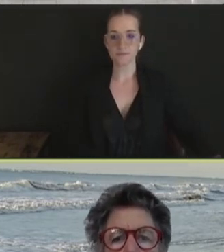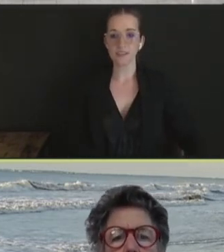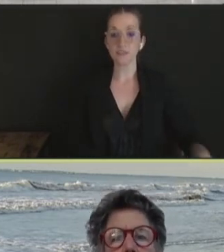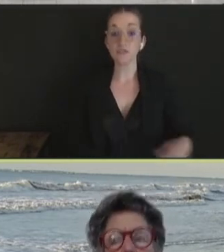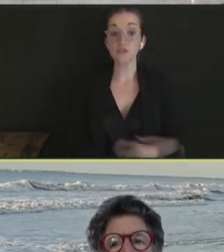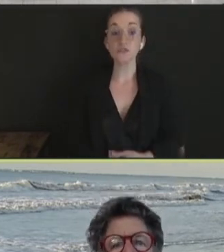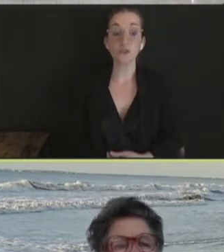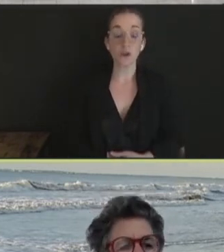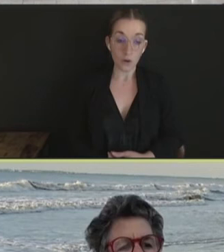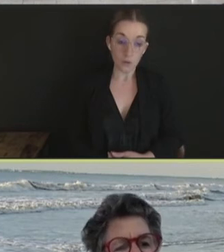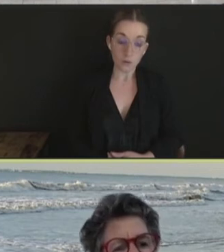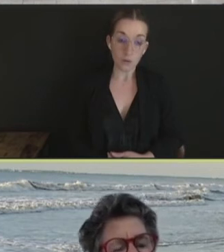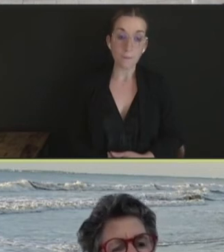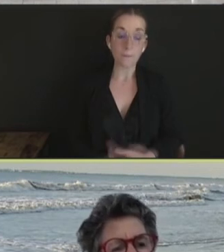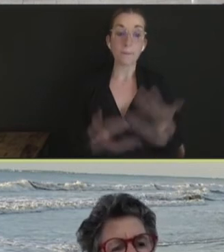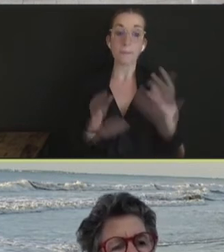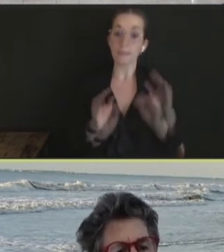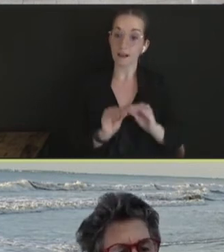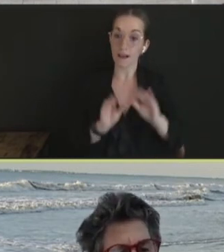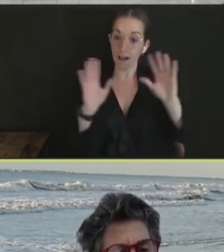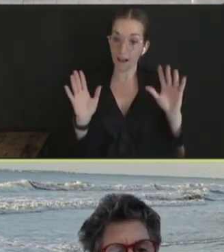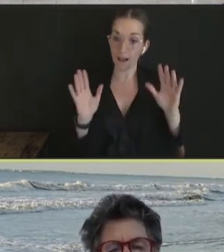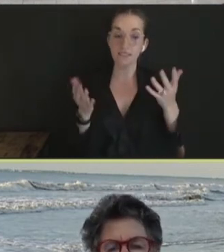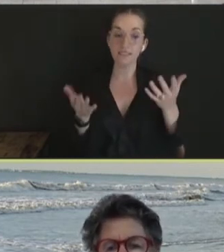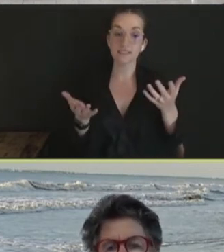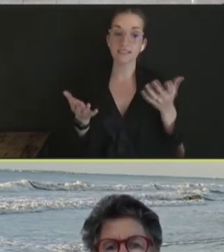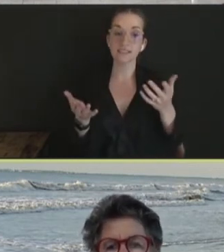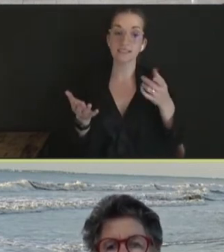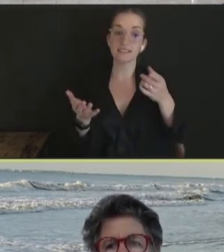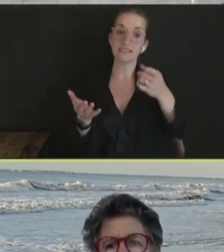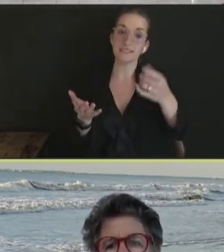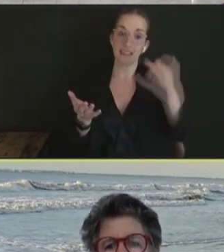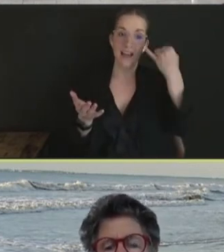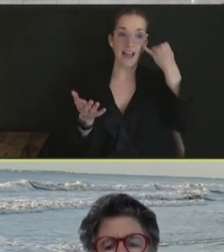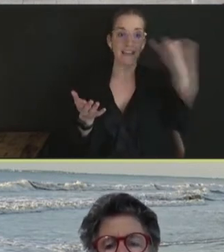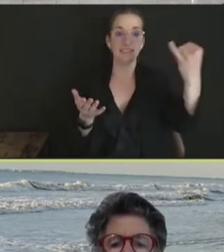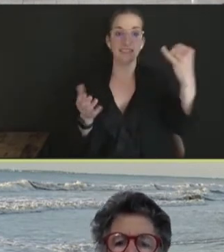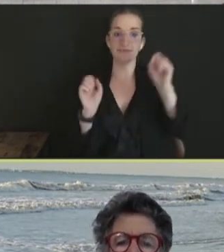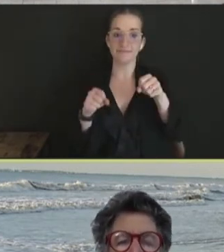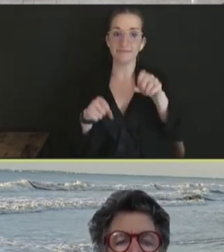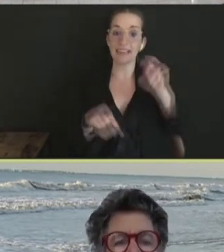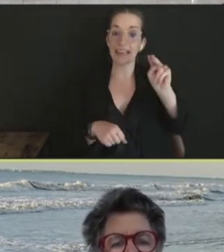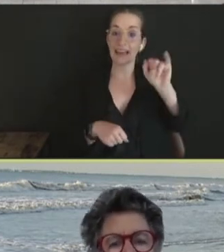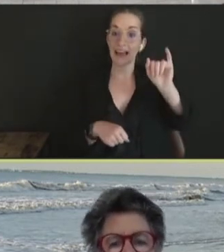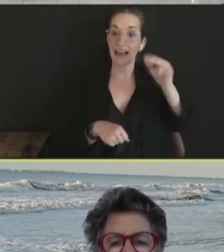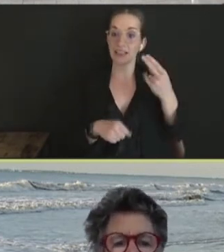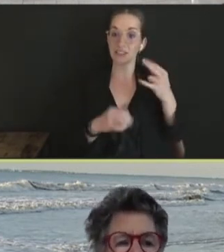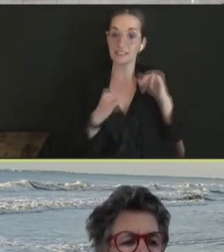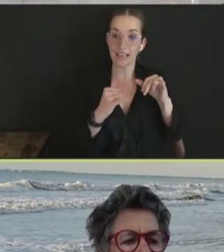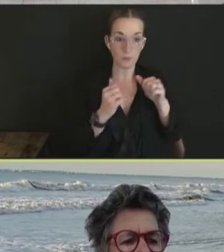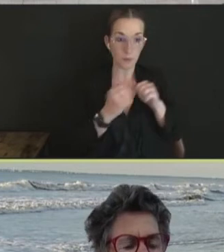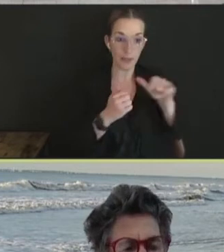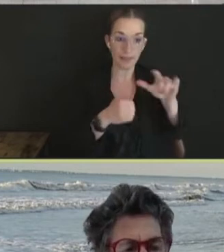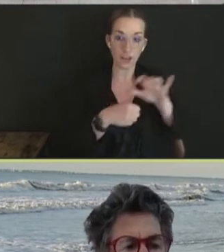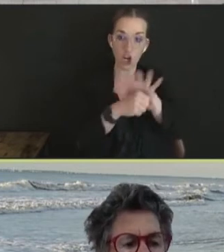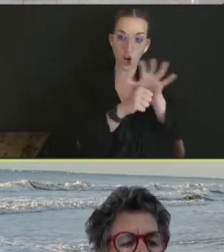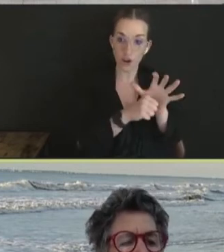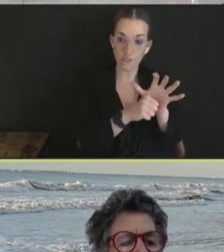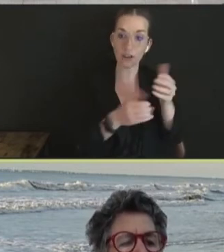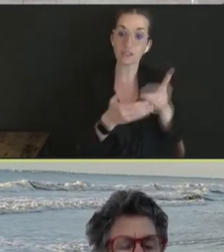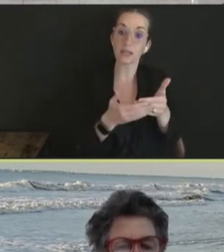So obviously this whole idea and the schema is exactly what NIH did with coronavirus vaccines